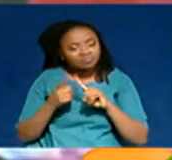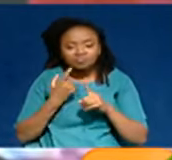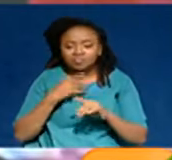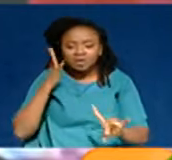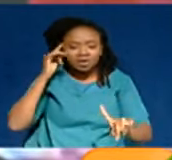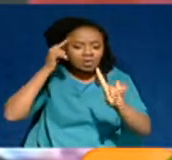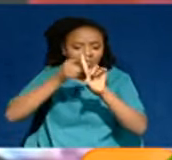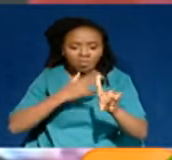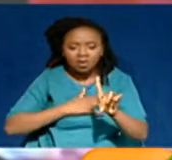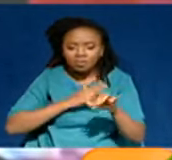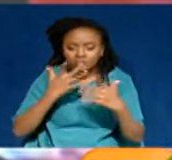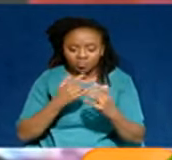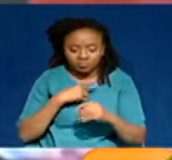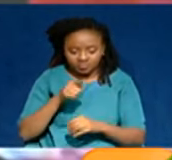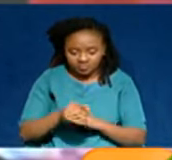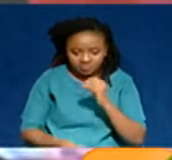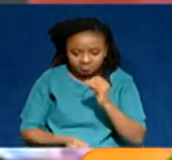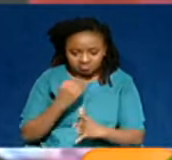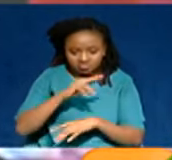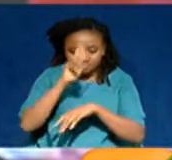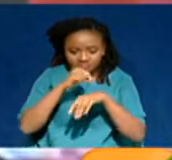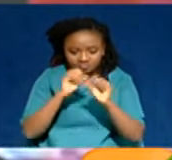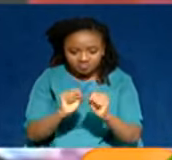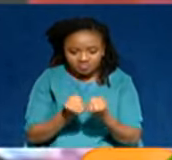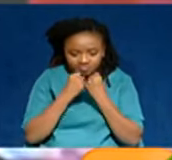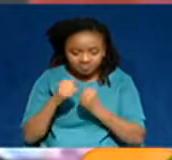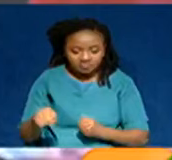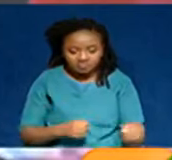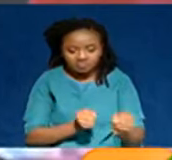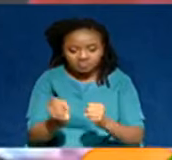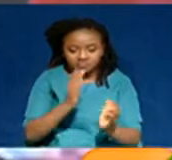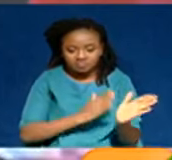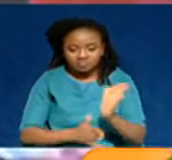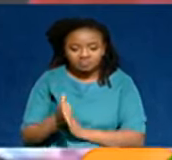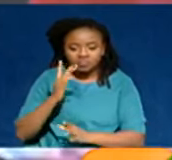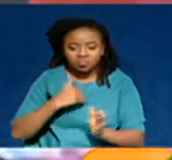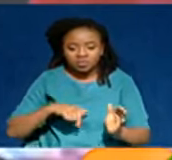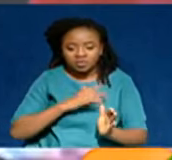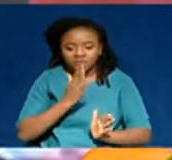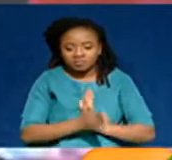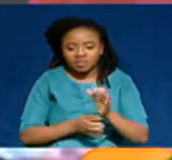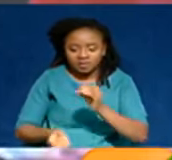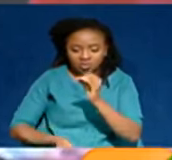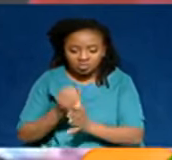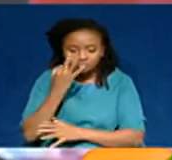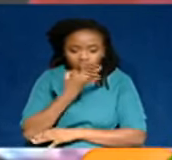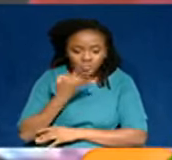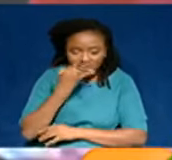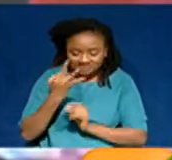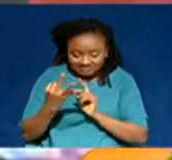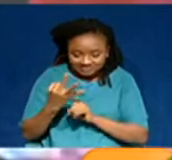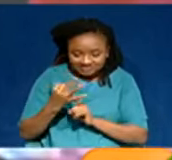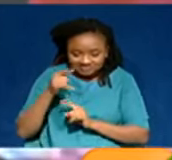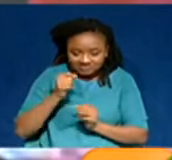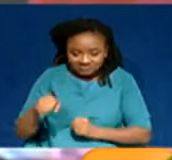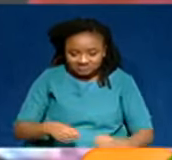the National Safety Strategic Plan, which we are going to launch on Wednesday. The president is going to launch, which will be a strategic plan for the next 4 years,